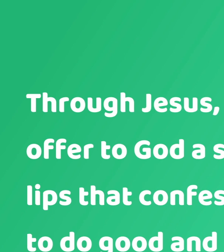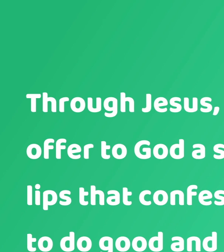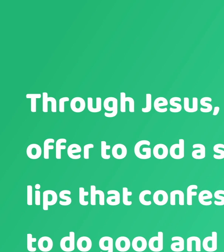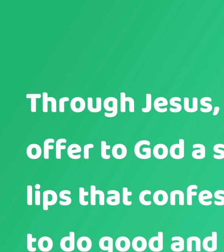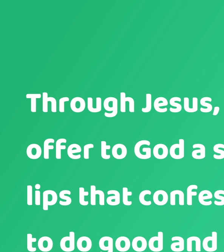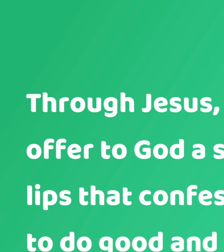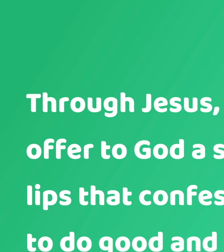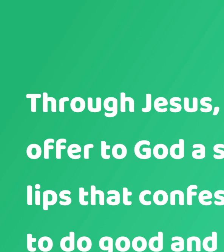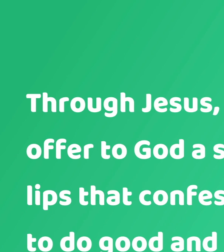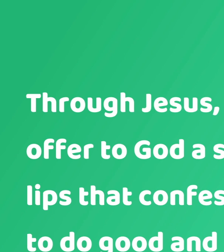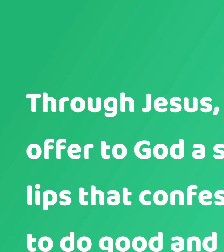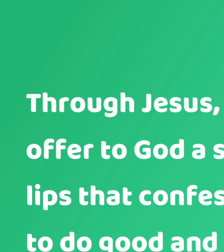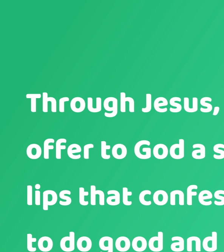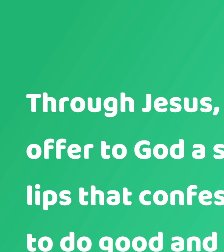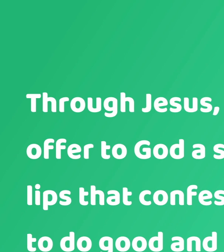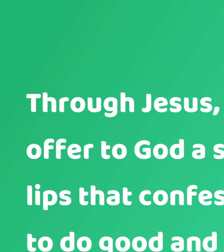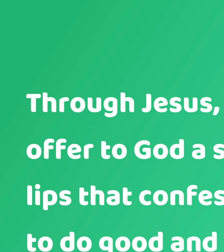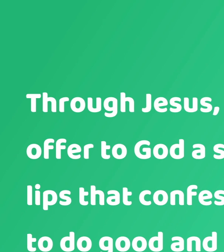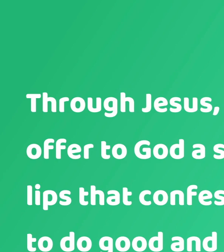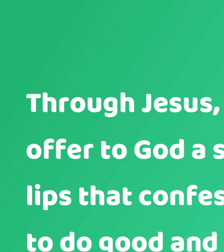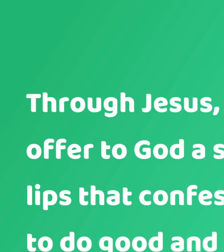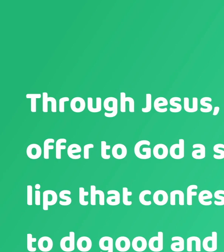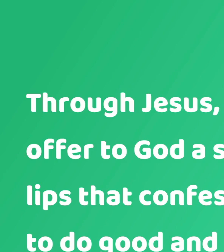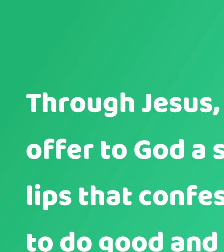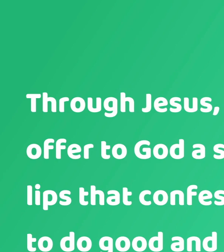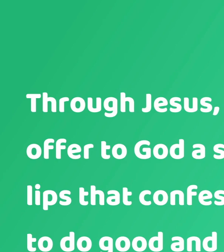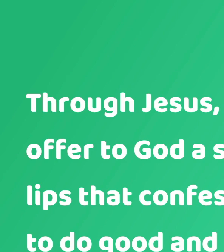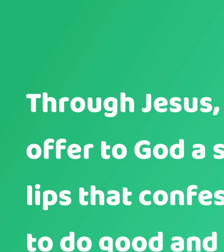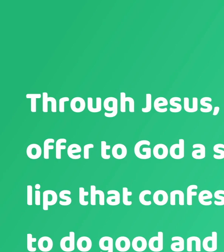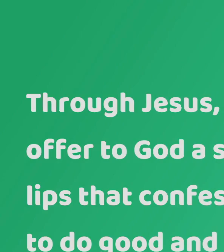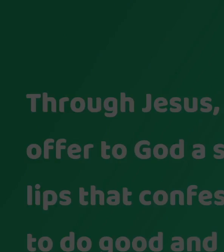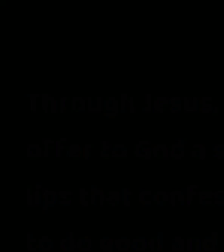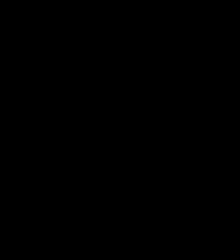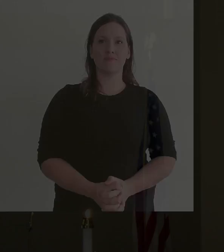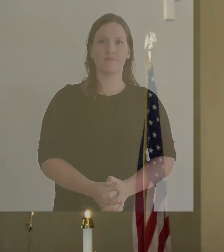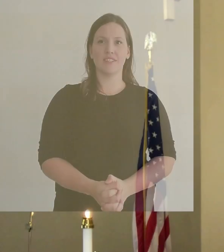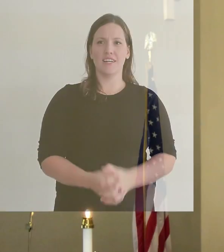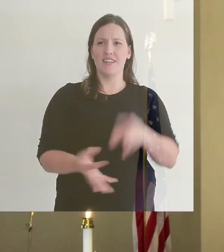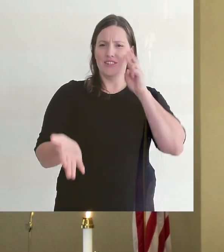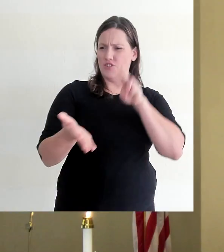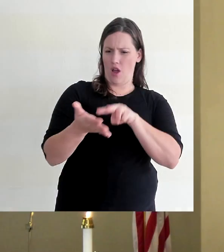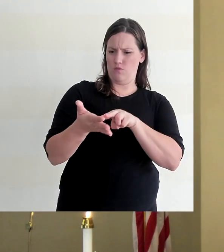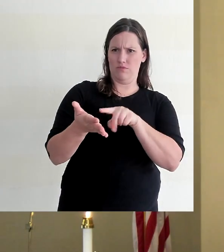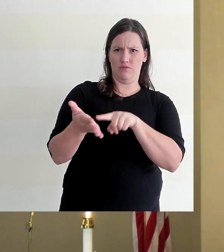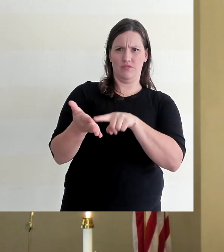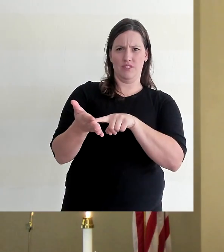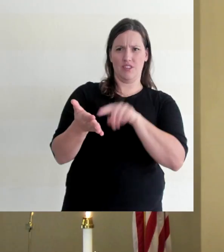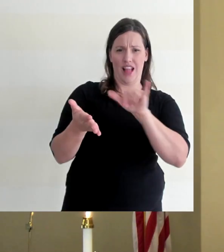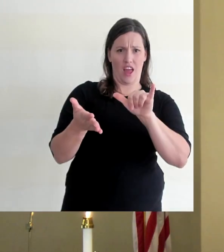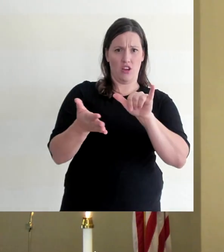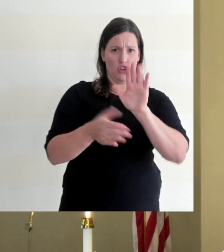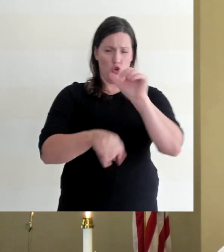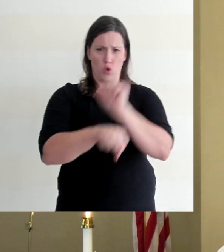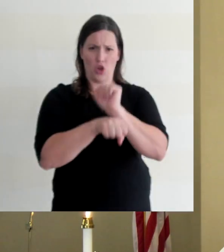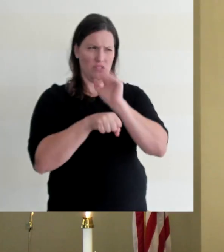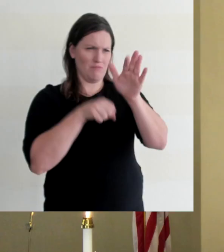with such sacrifices God is pleased. Notice that your work is